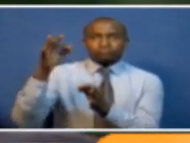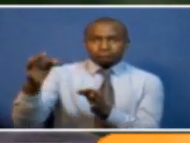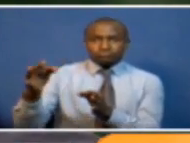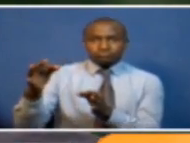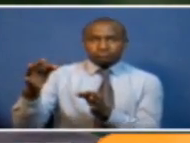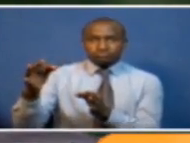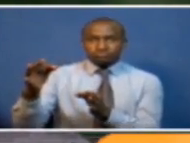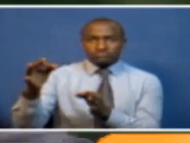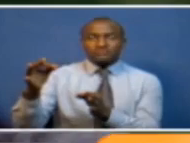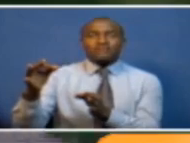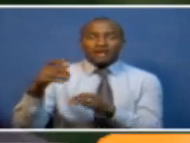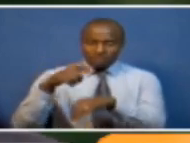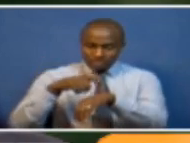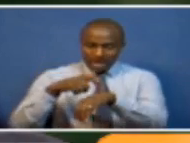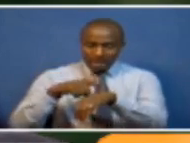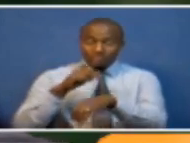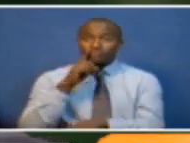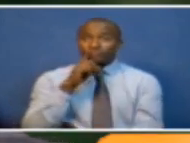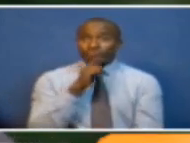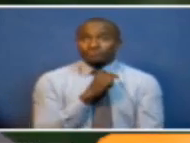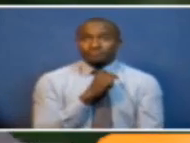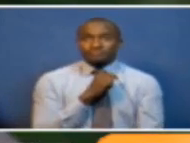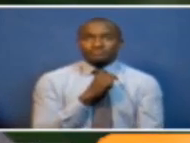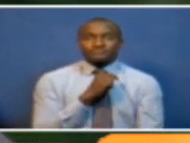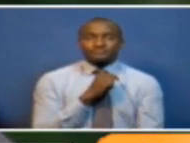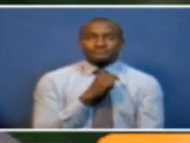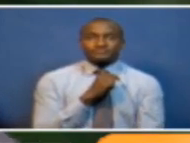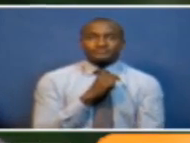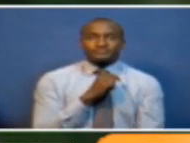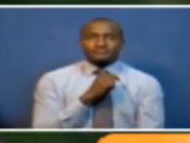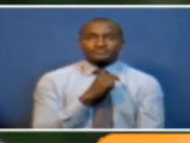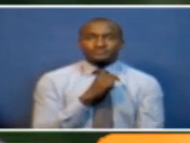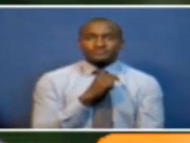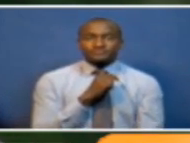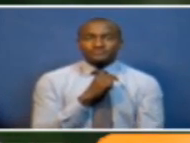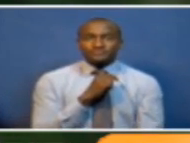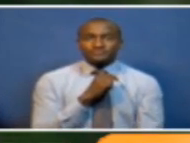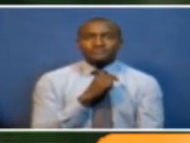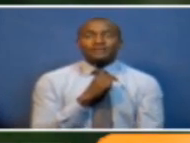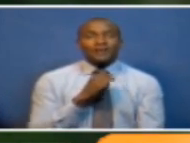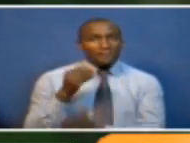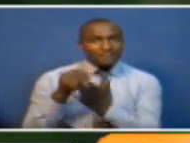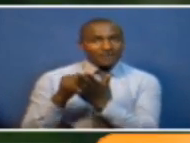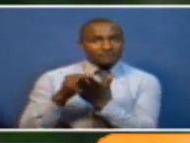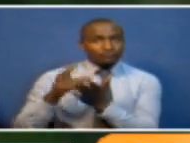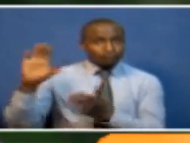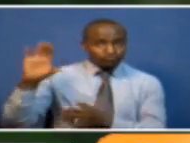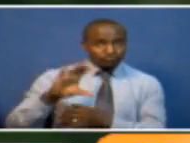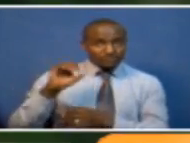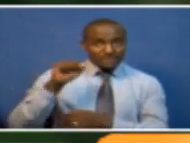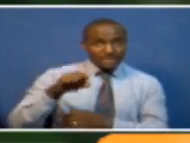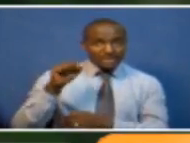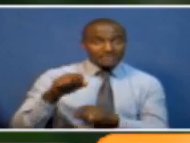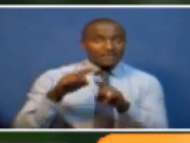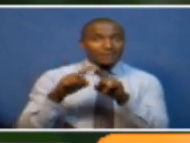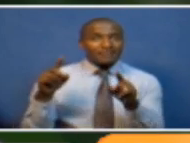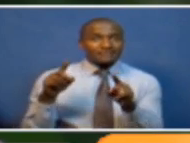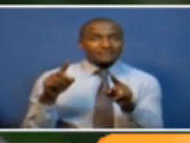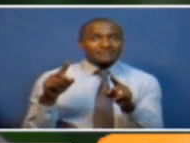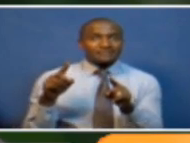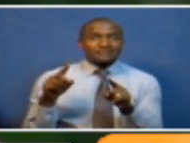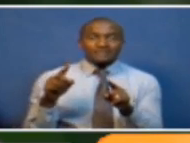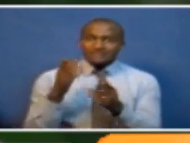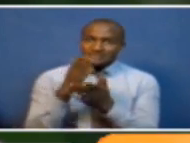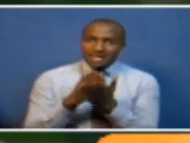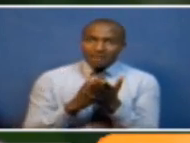The ROI has gone down because even though they are owed a certain amount of money, they have taken just a small portion of it in